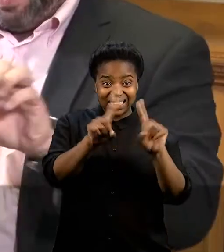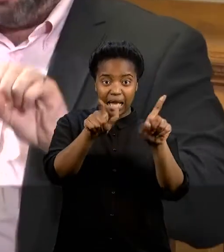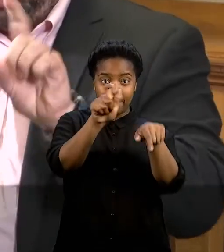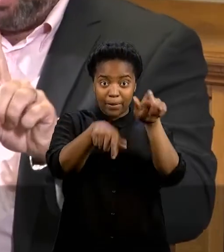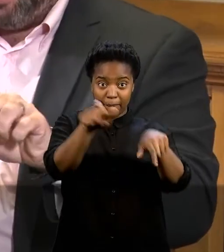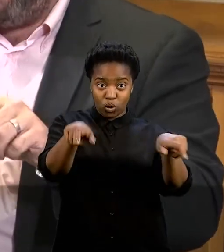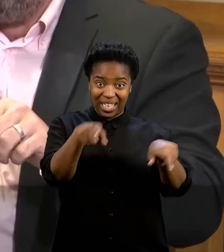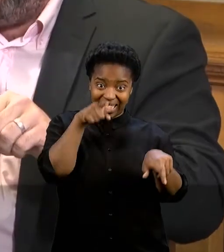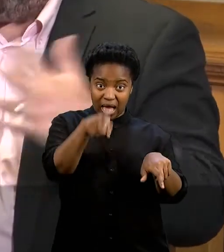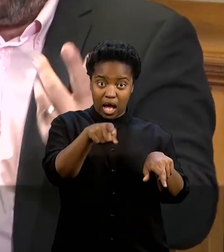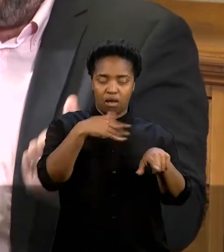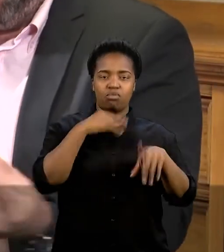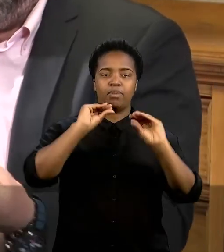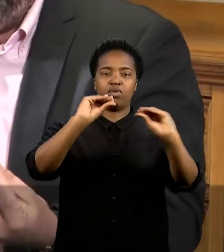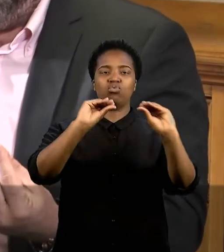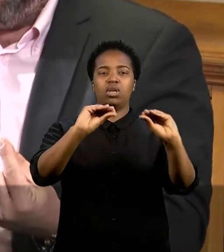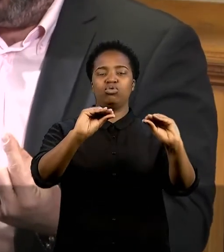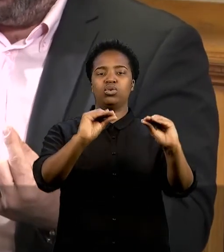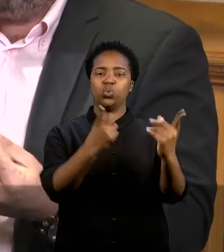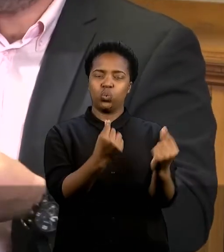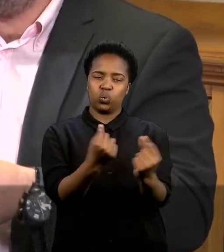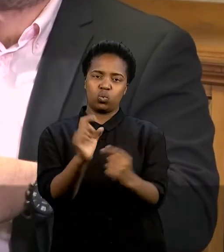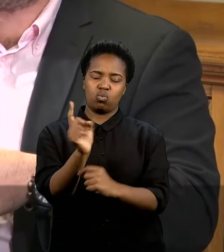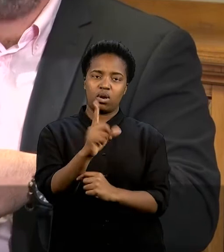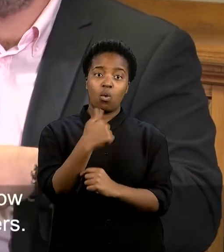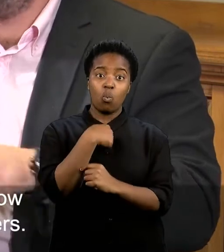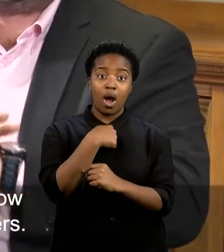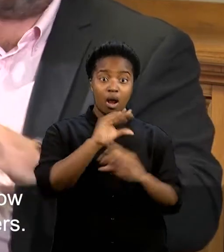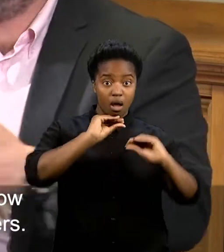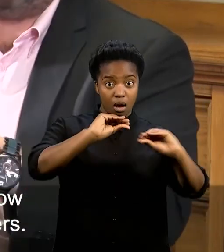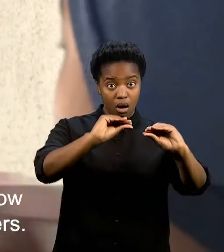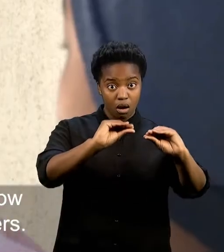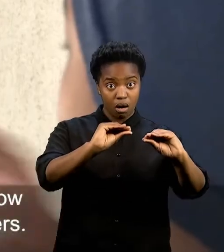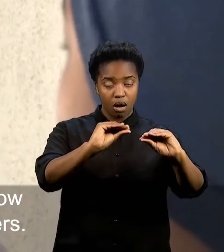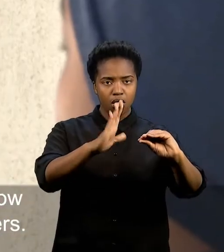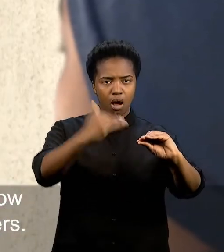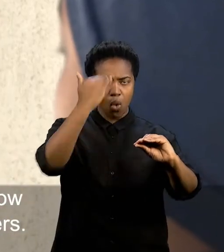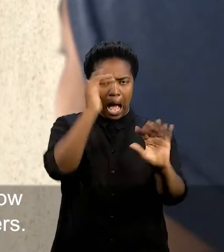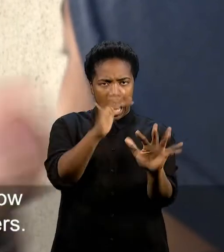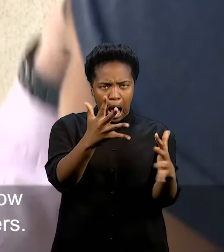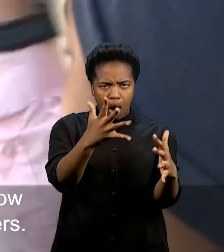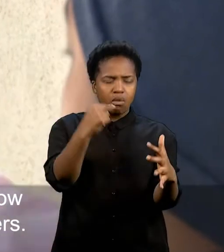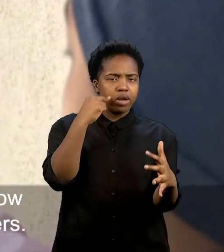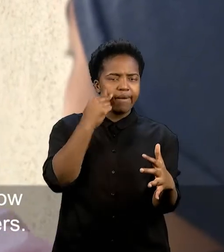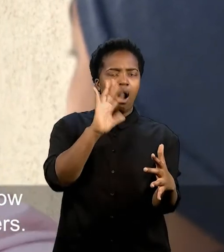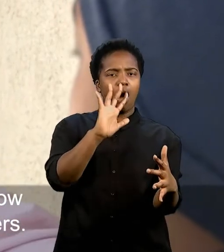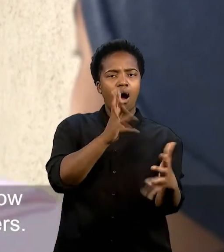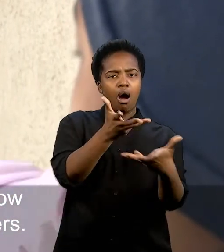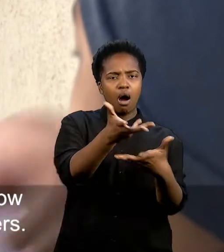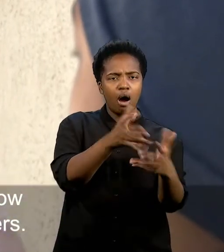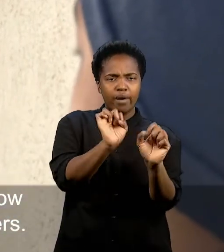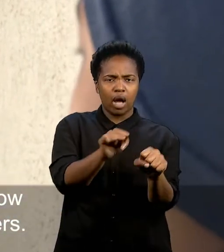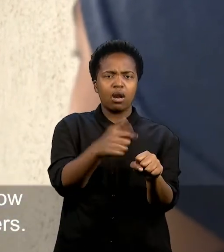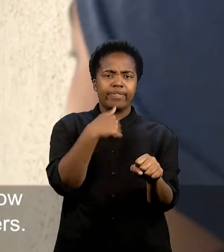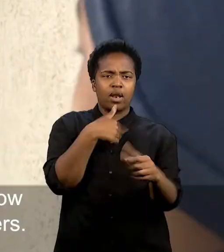Barriers are people, and they need to be educated. As soon as they are educated and they know how to treat deaf